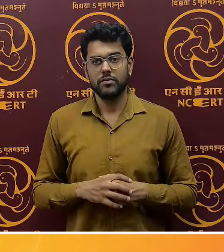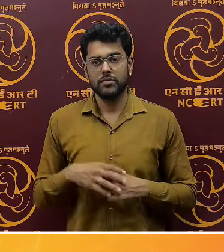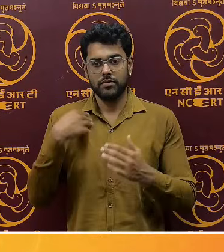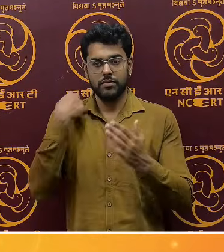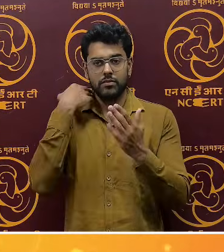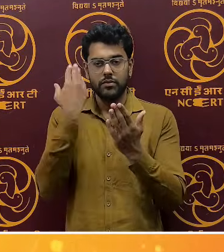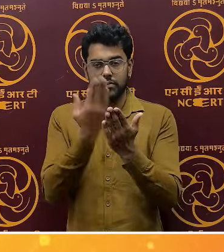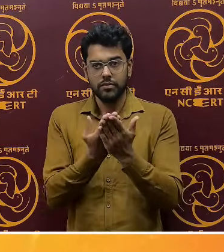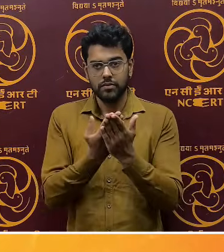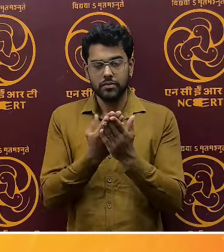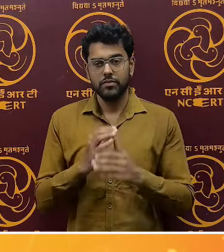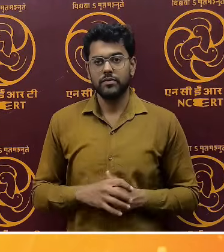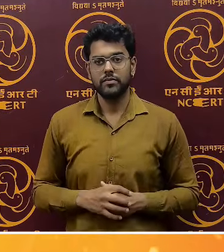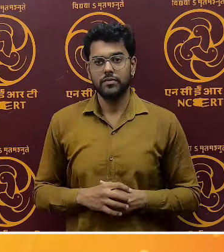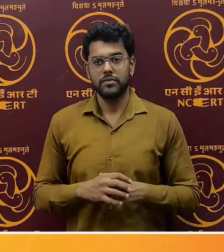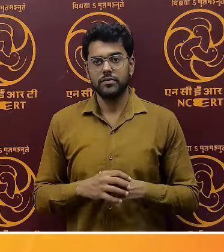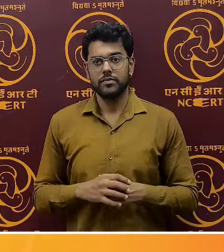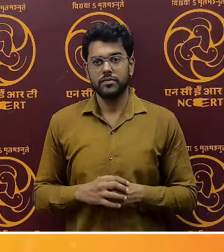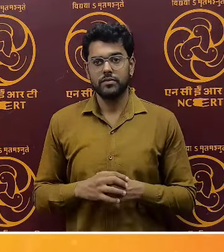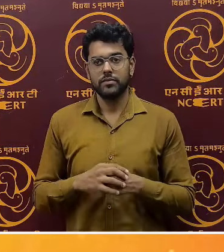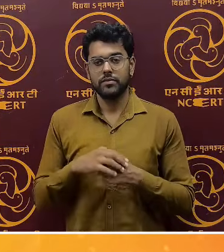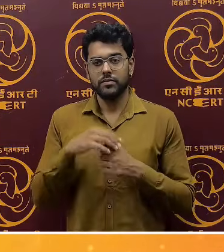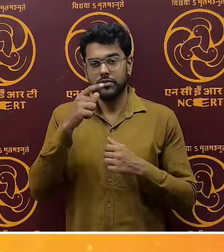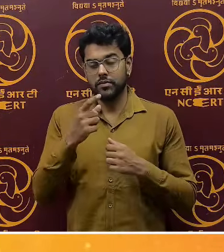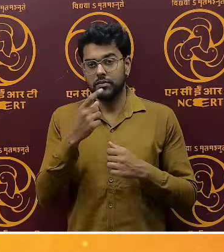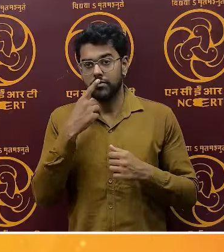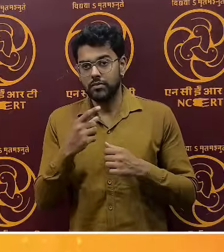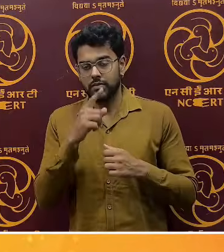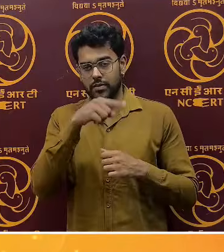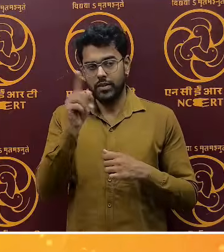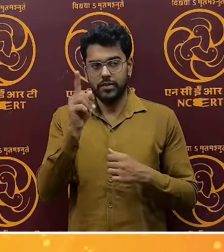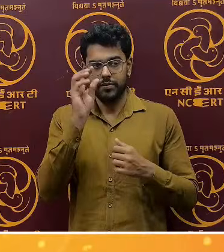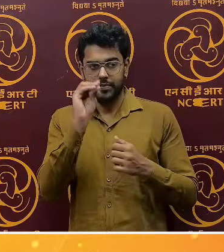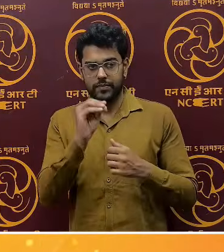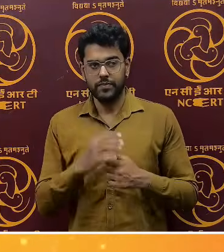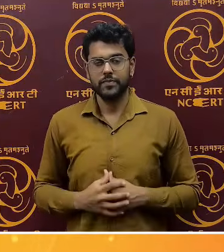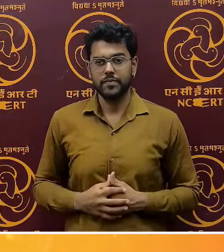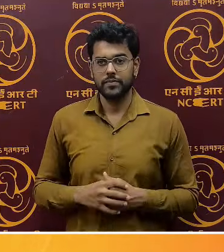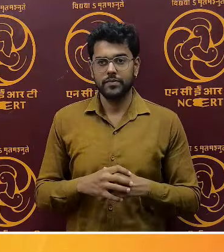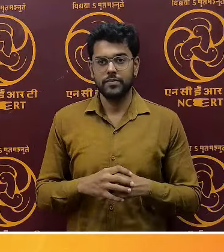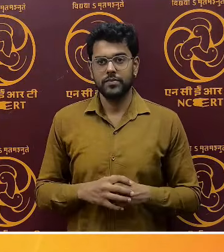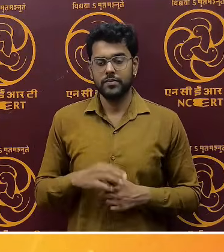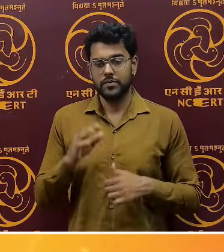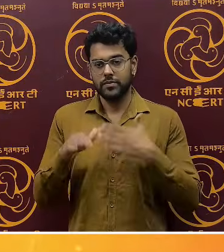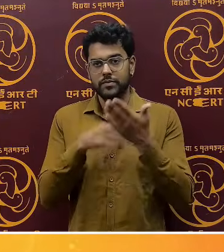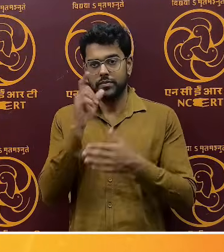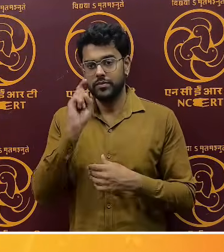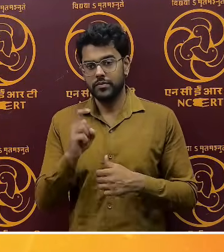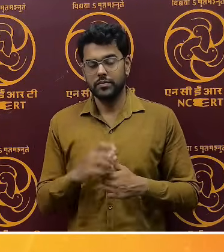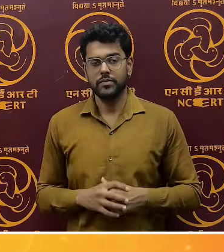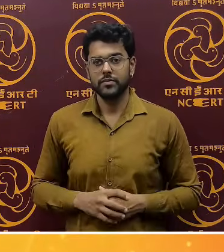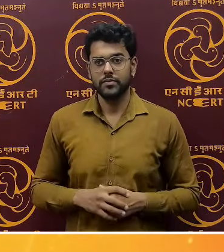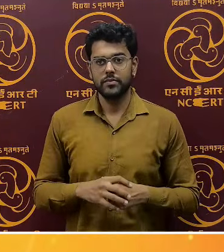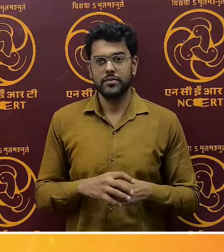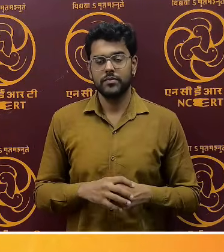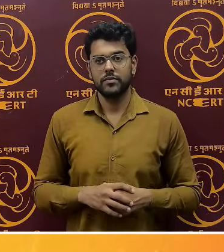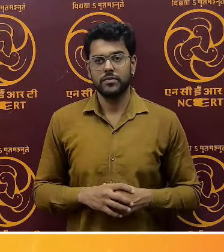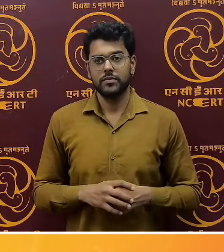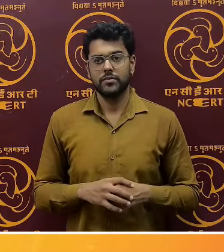submit this, and it is saying it is a correct answer. Let us go to the next question.